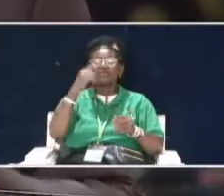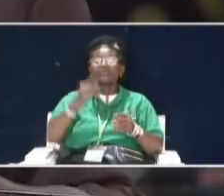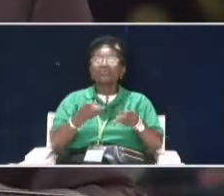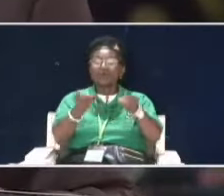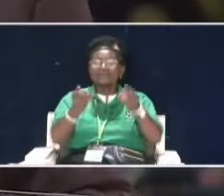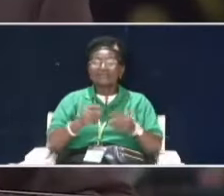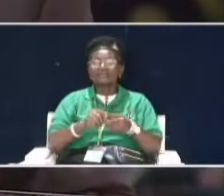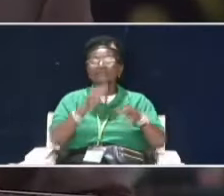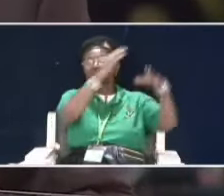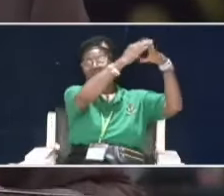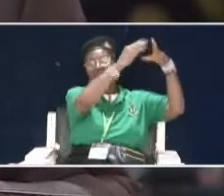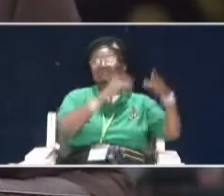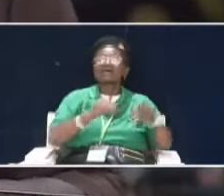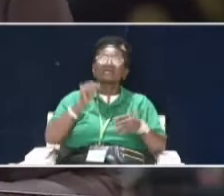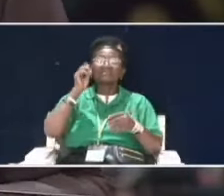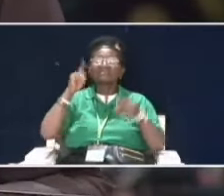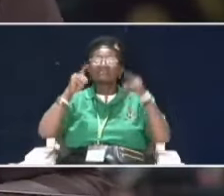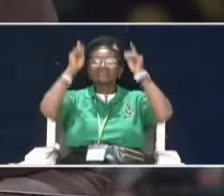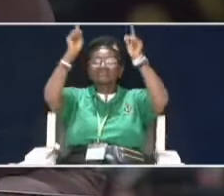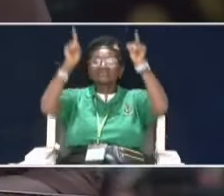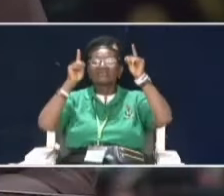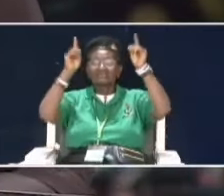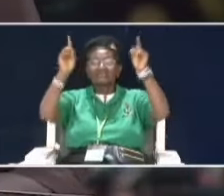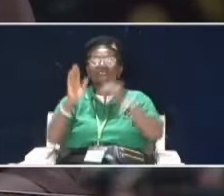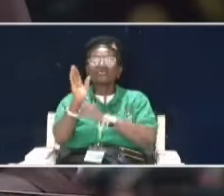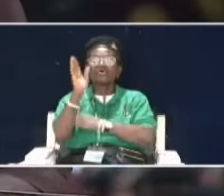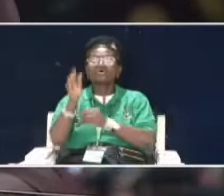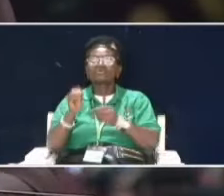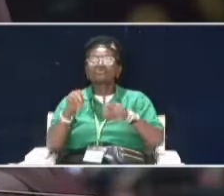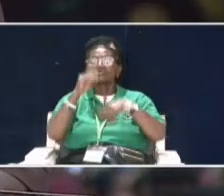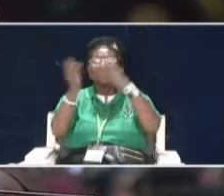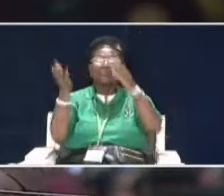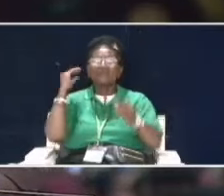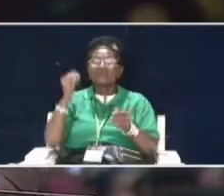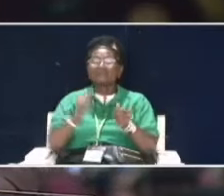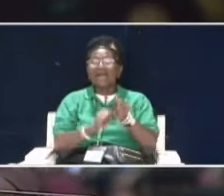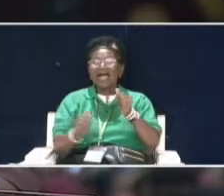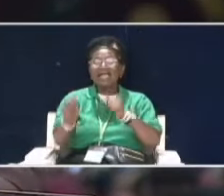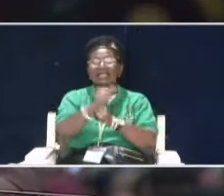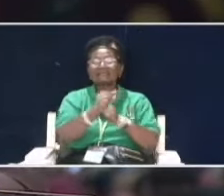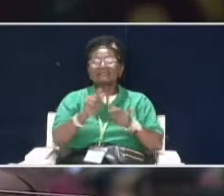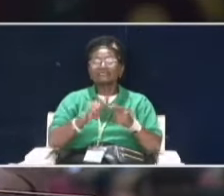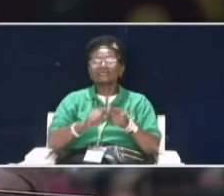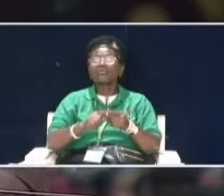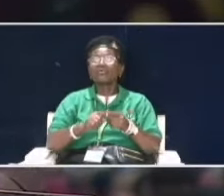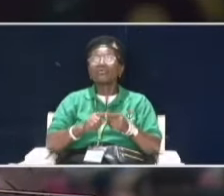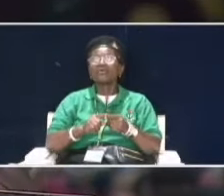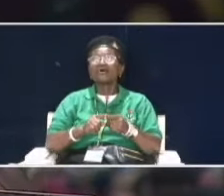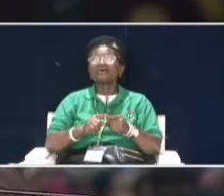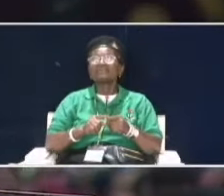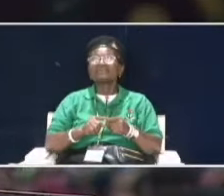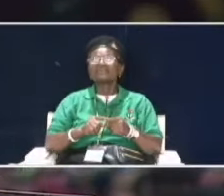destiny. God went ahead and terminated the Terminator.